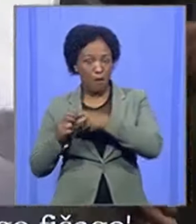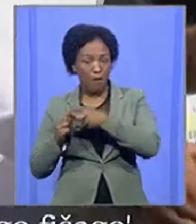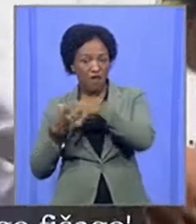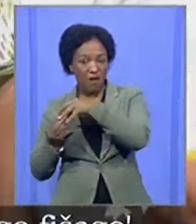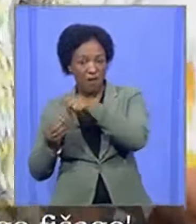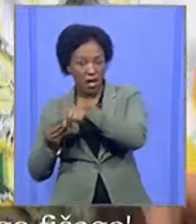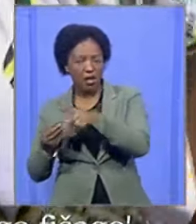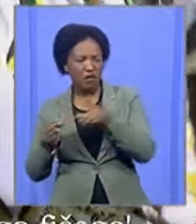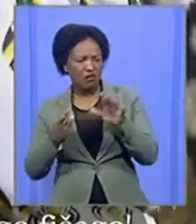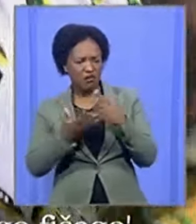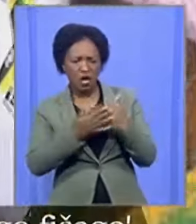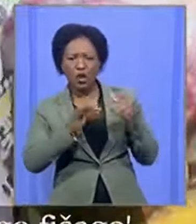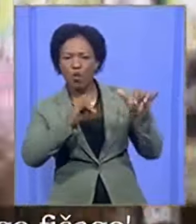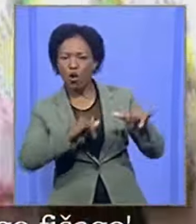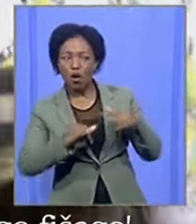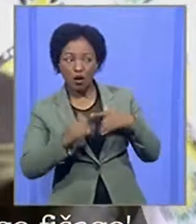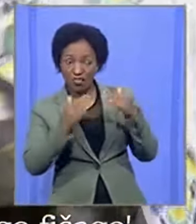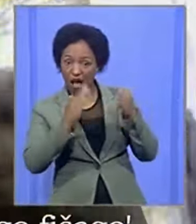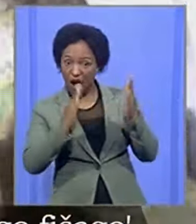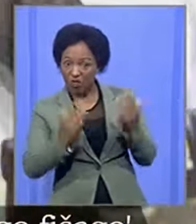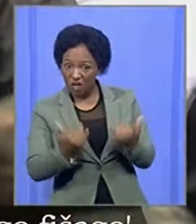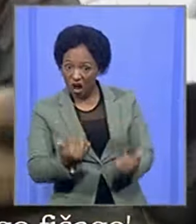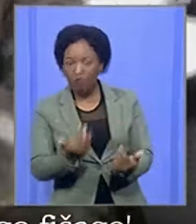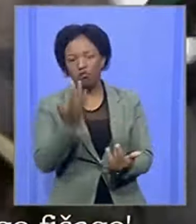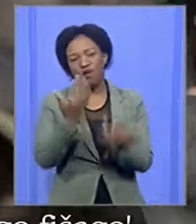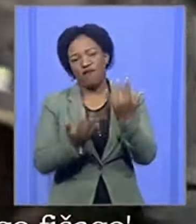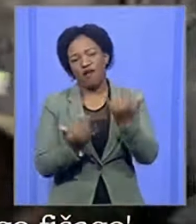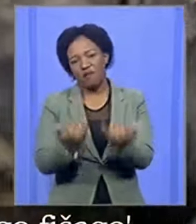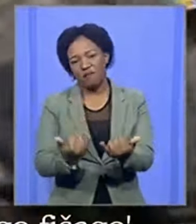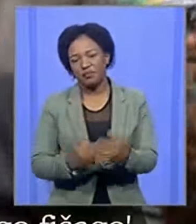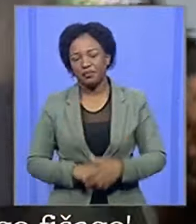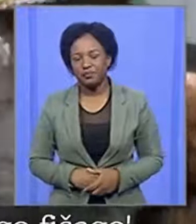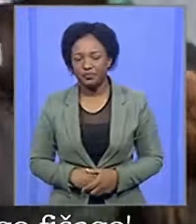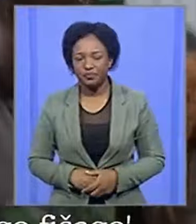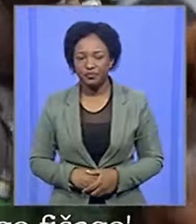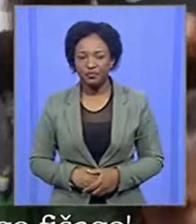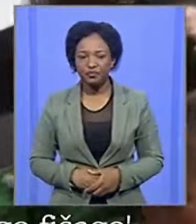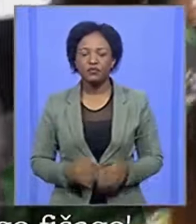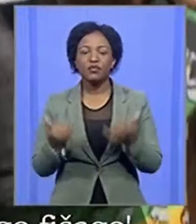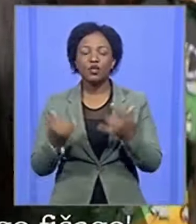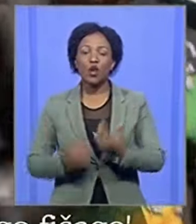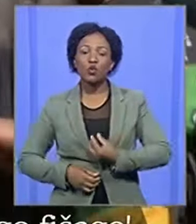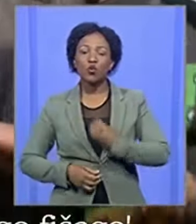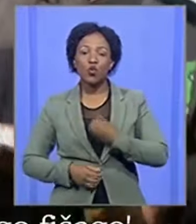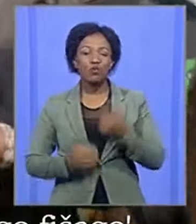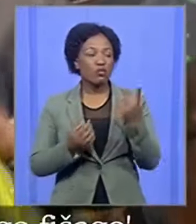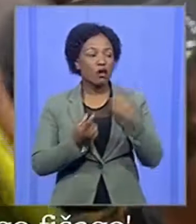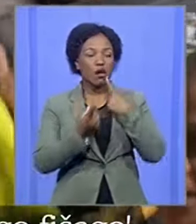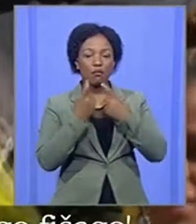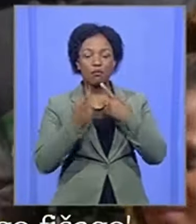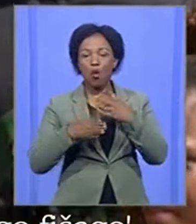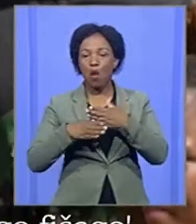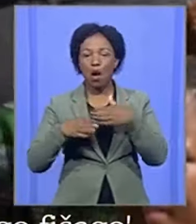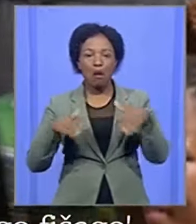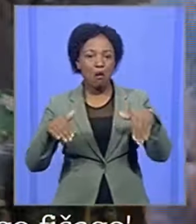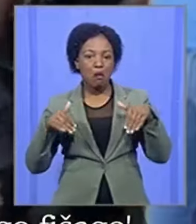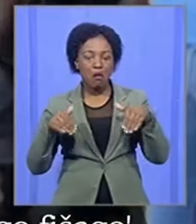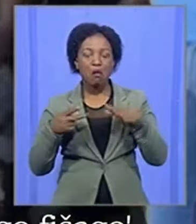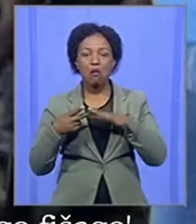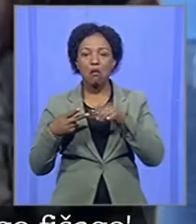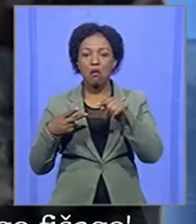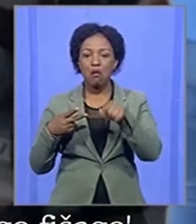is on fire. That's why we're here. Baswa ka tikologong ye ba lla ka tlhokego ya mešomo. Ka go le lengwe mongwaledi kakaretšo wa